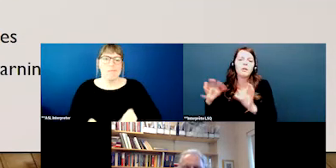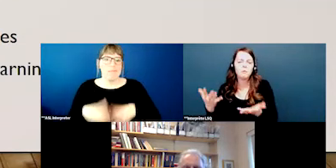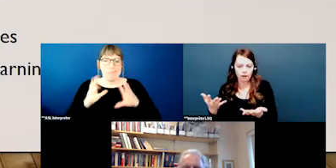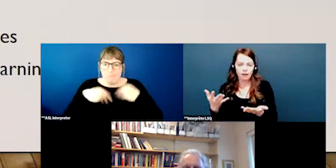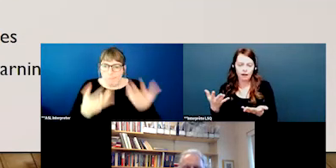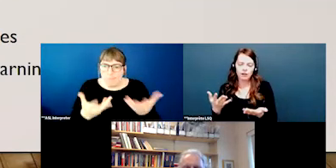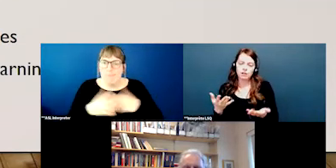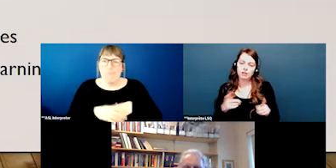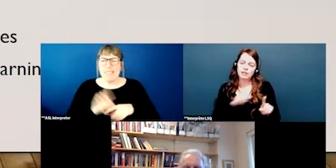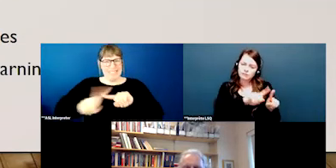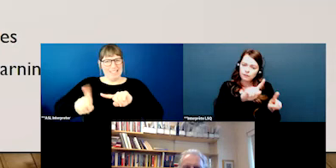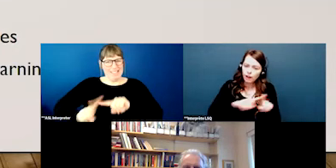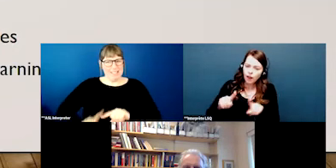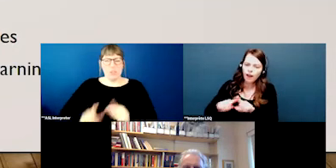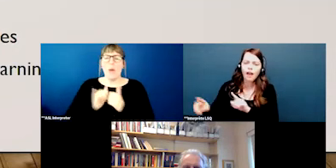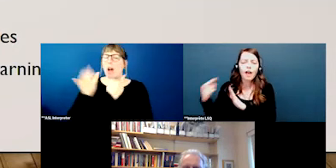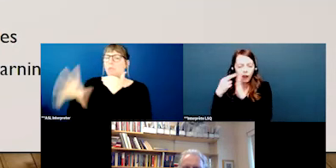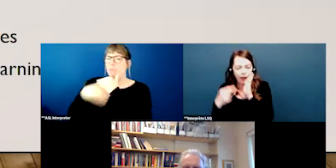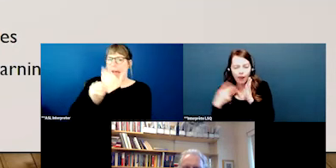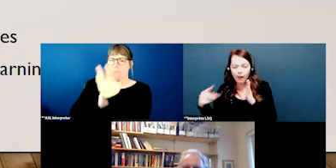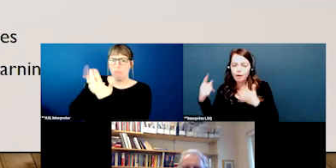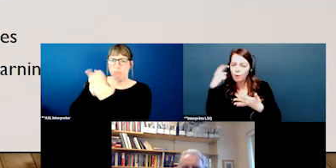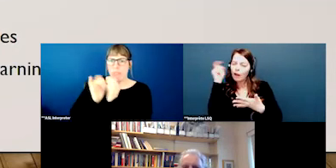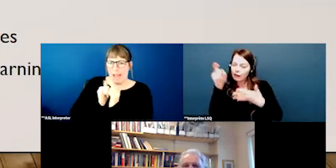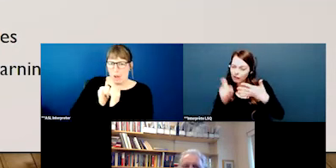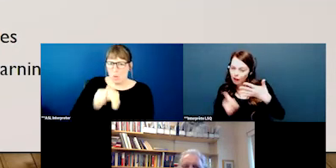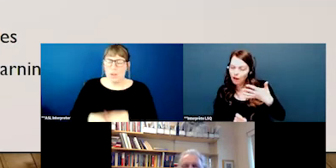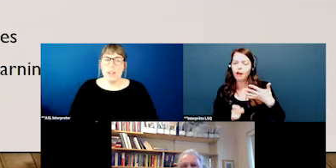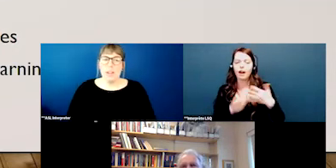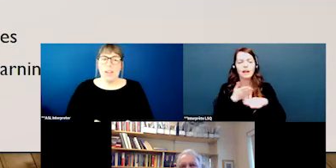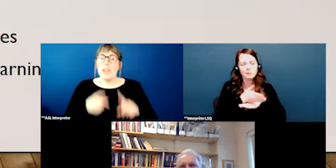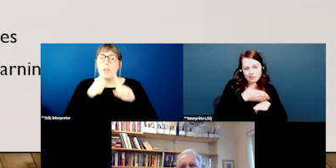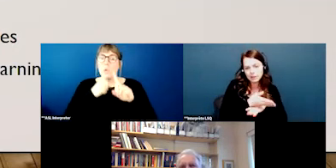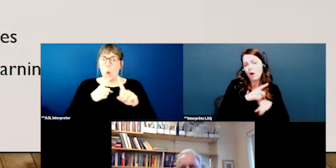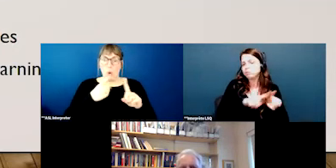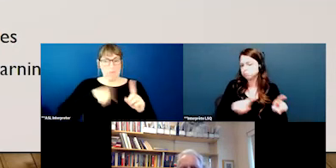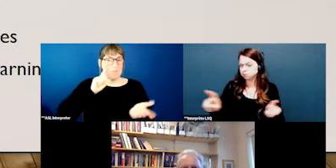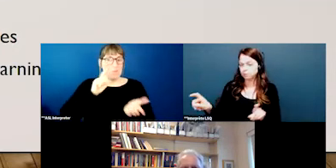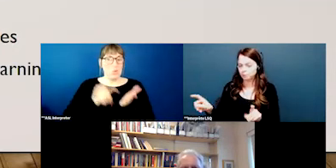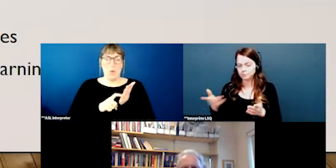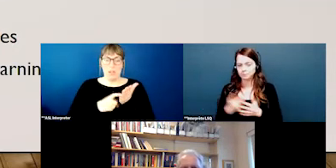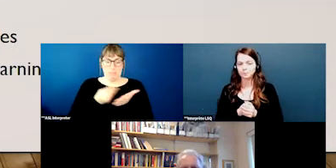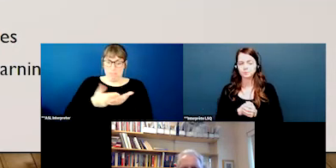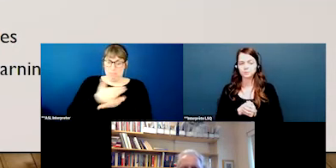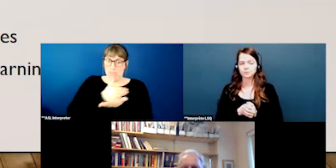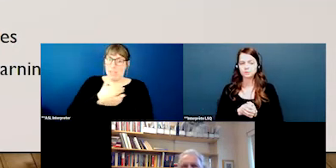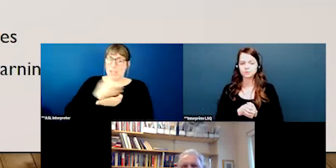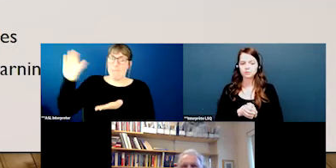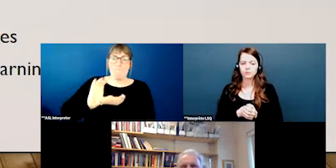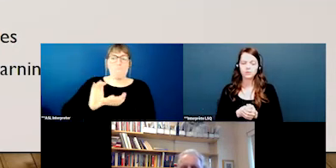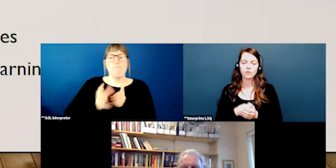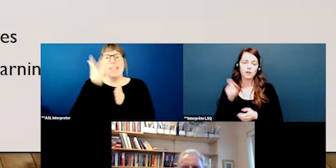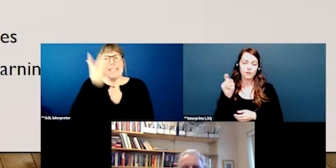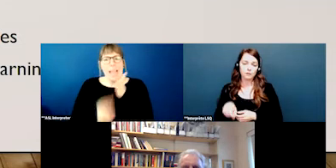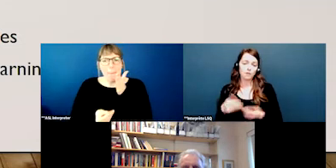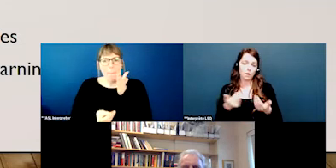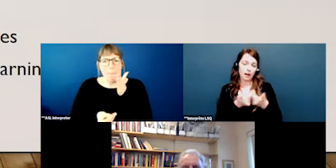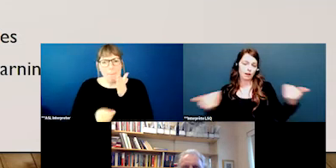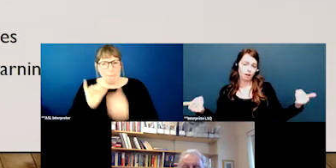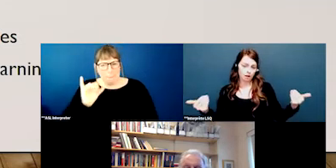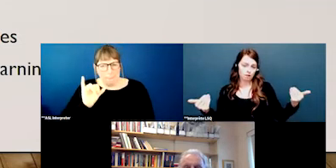delivery systems? The goal is to fill a gap in the income security system. It's not to